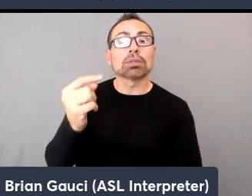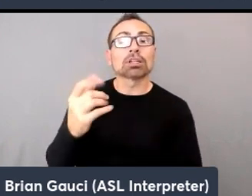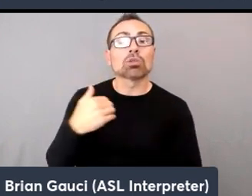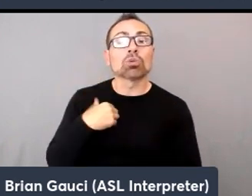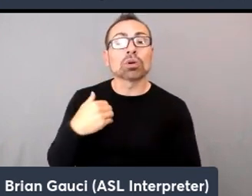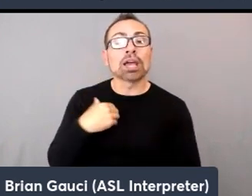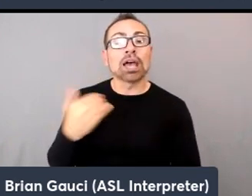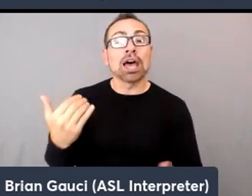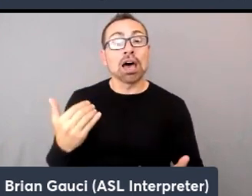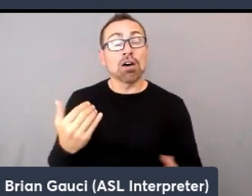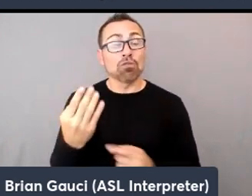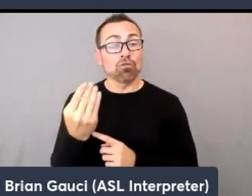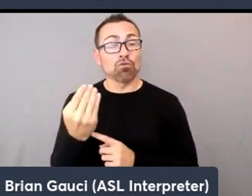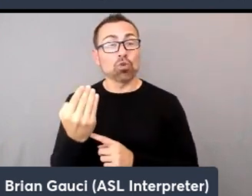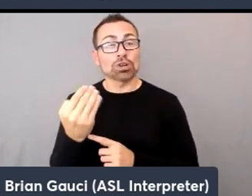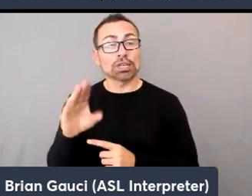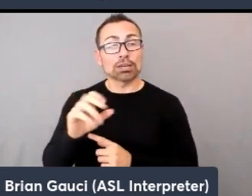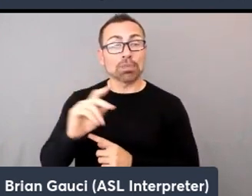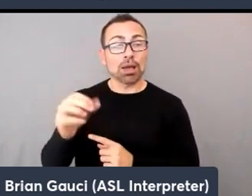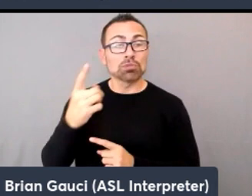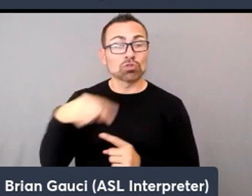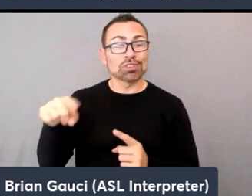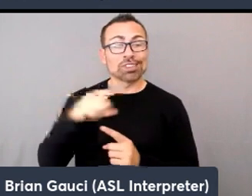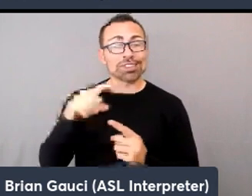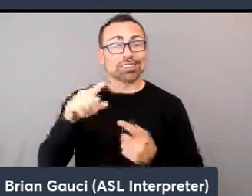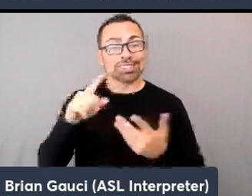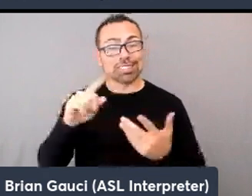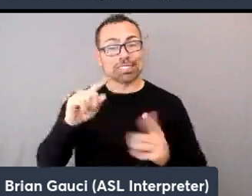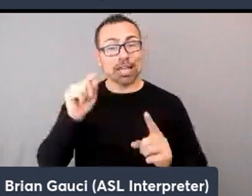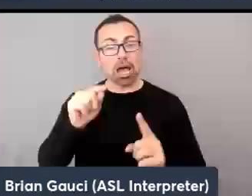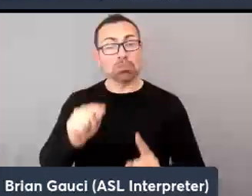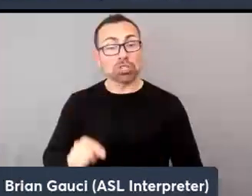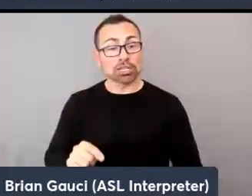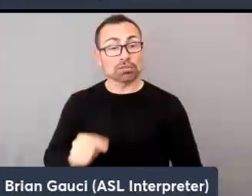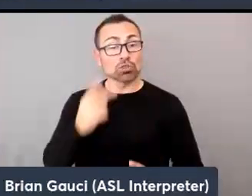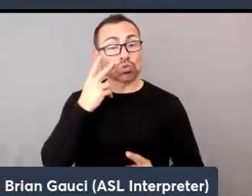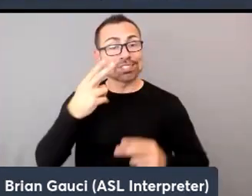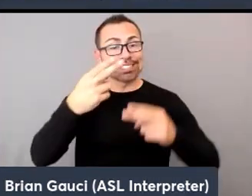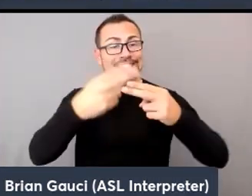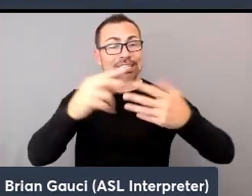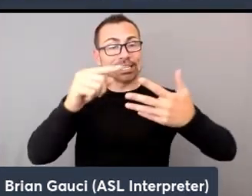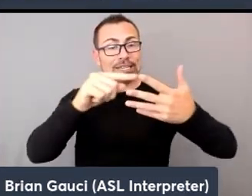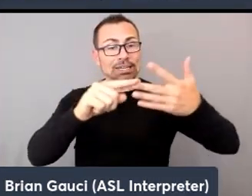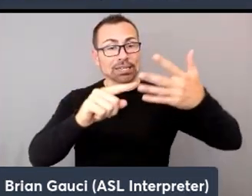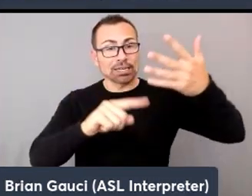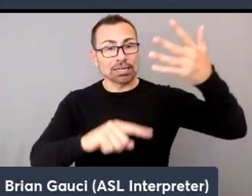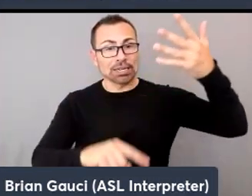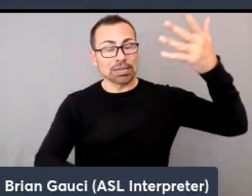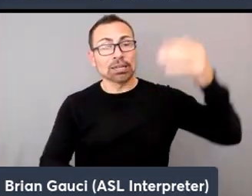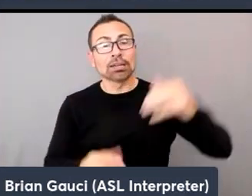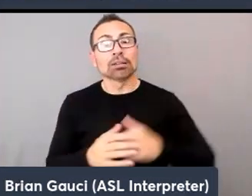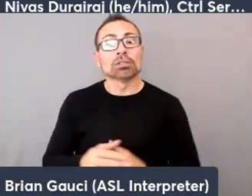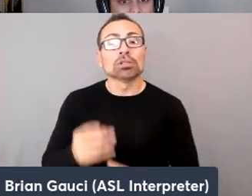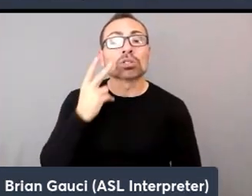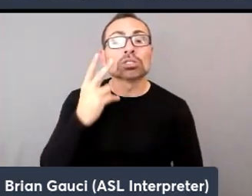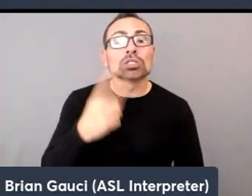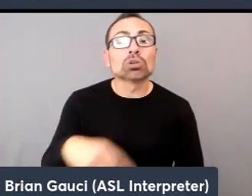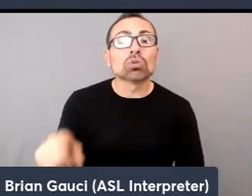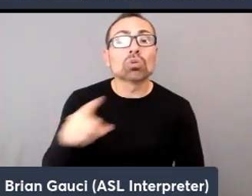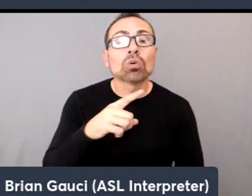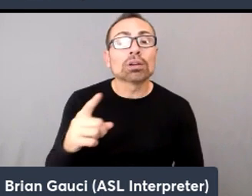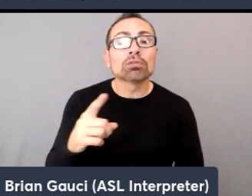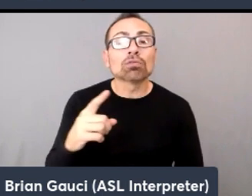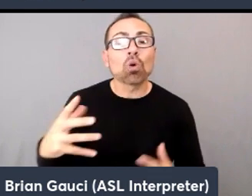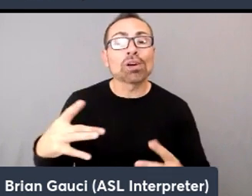of these control objectives. And these are the objective names. For example, encrypt data at rest that we talked about.